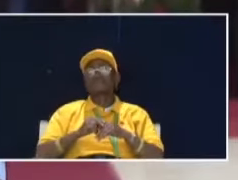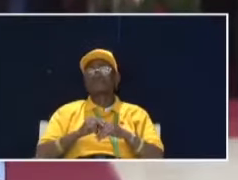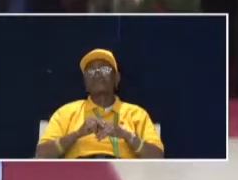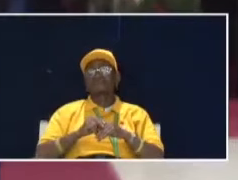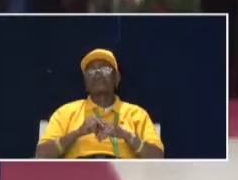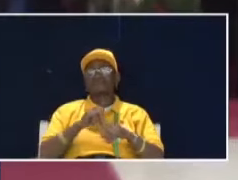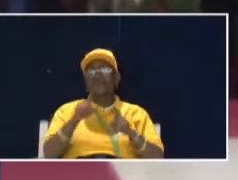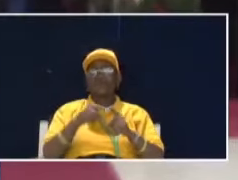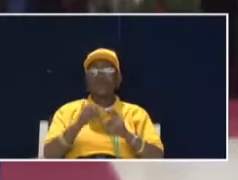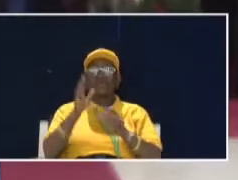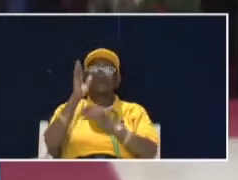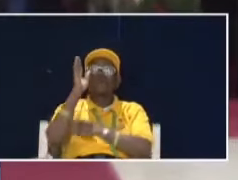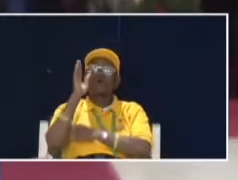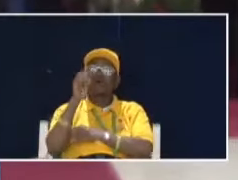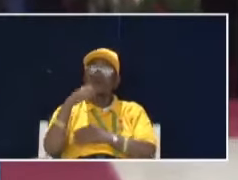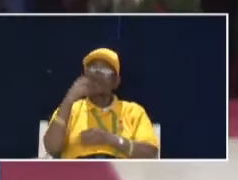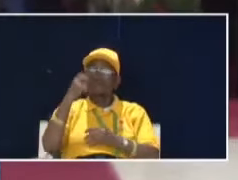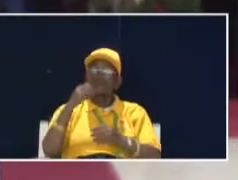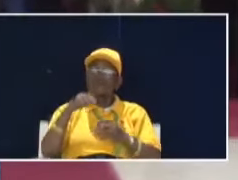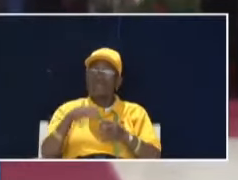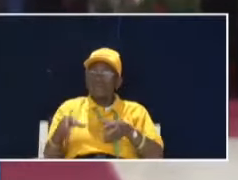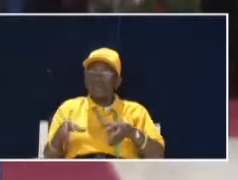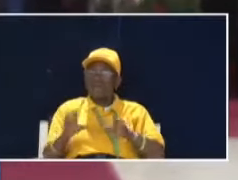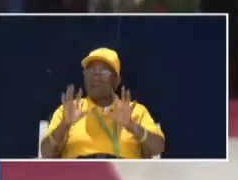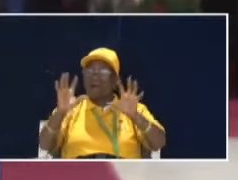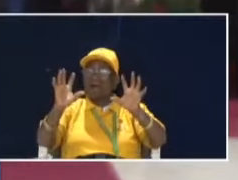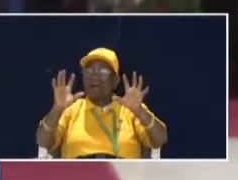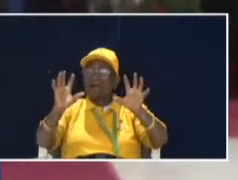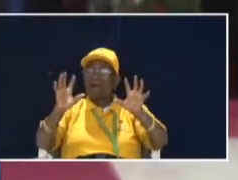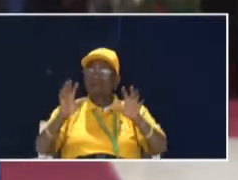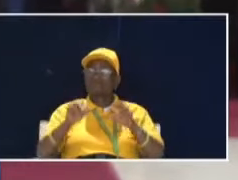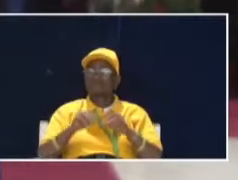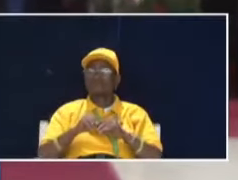When God speaks in a cloud,